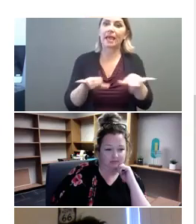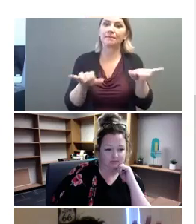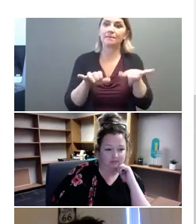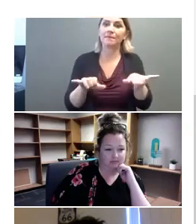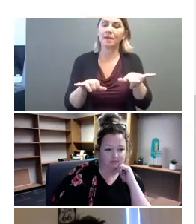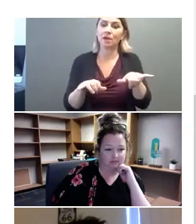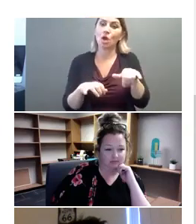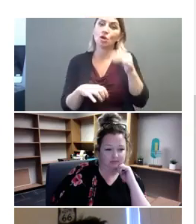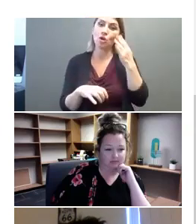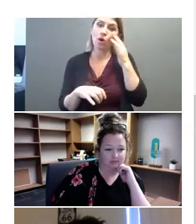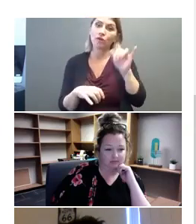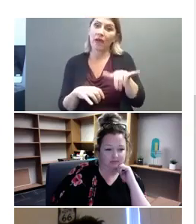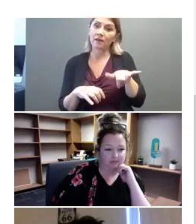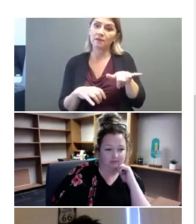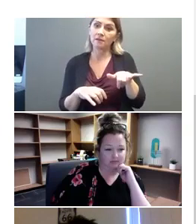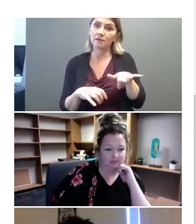than what the